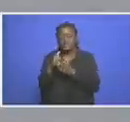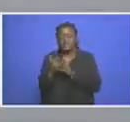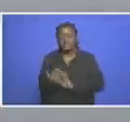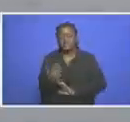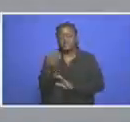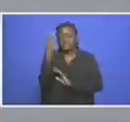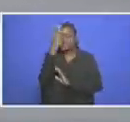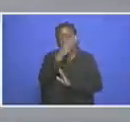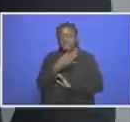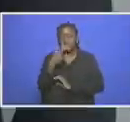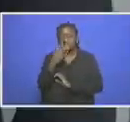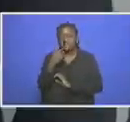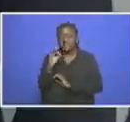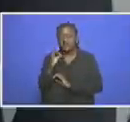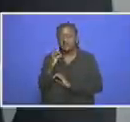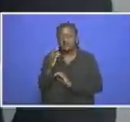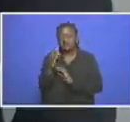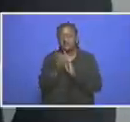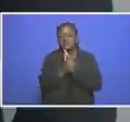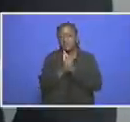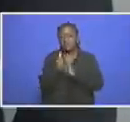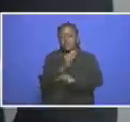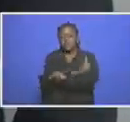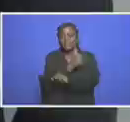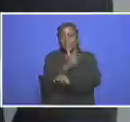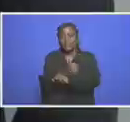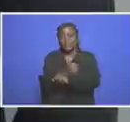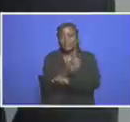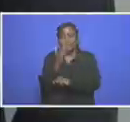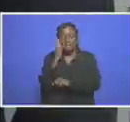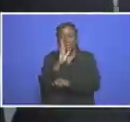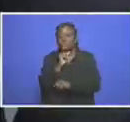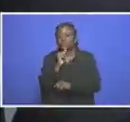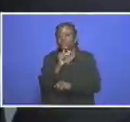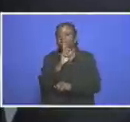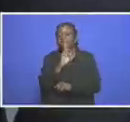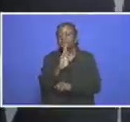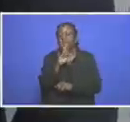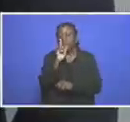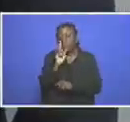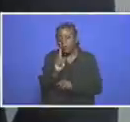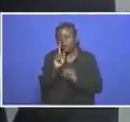the competent authority. What we expect is that there will not be one person